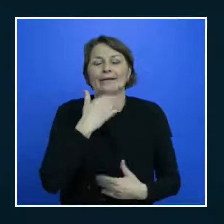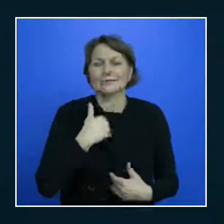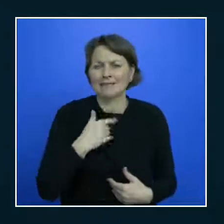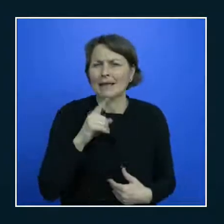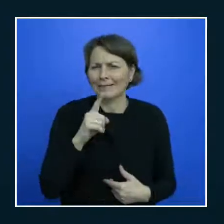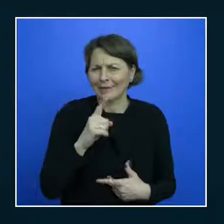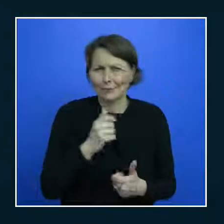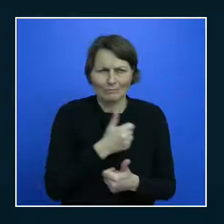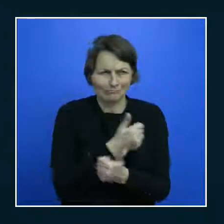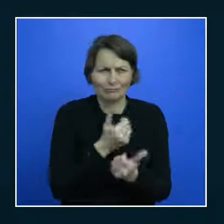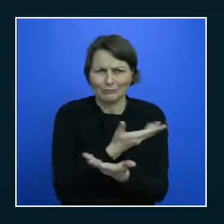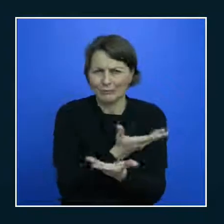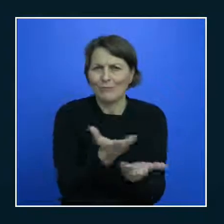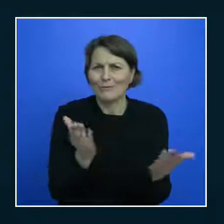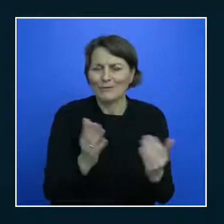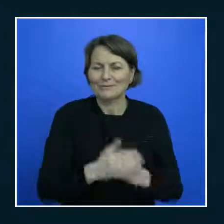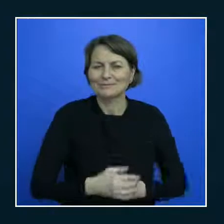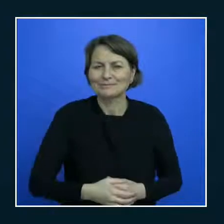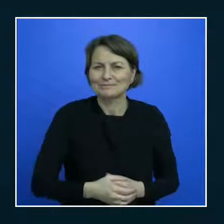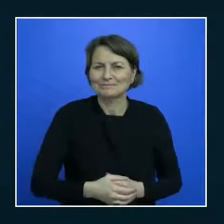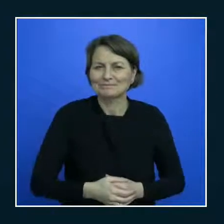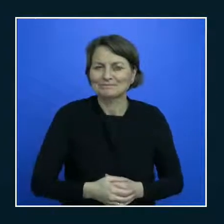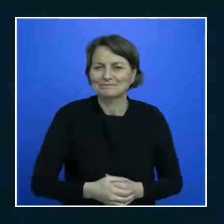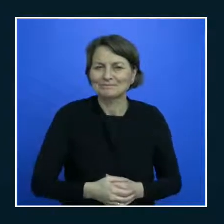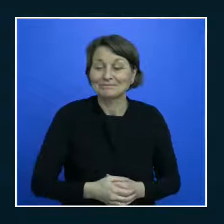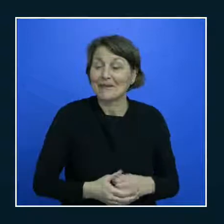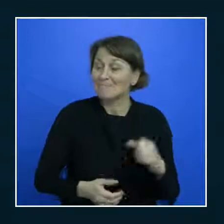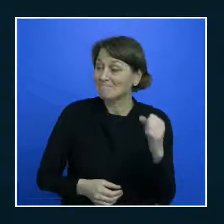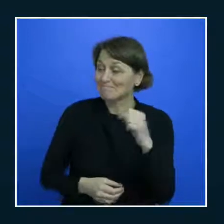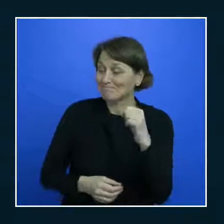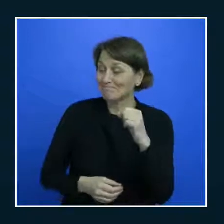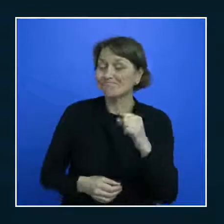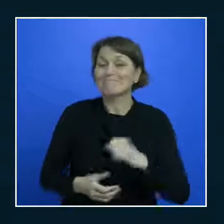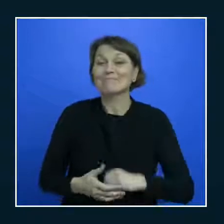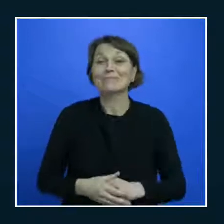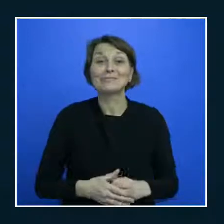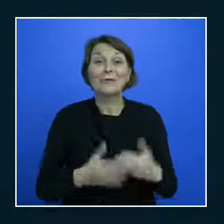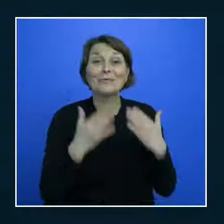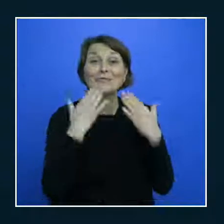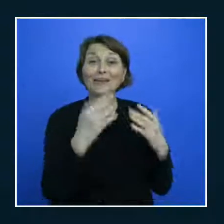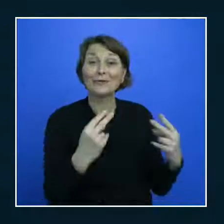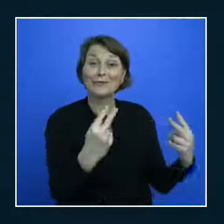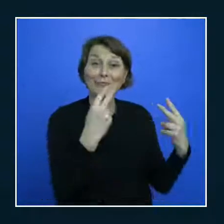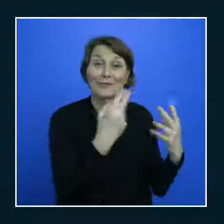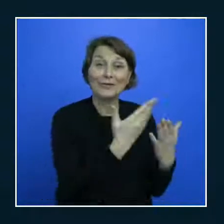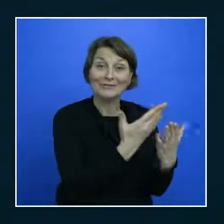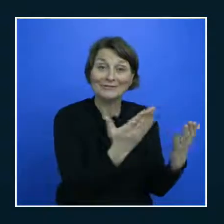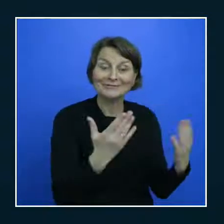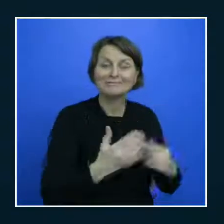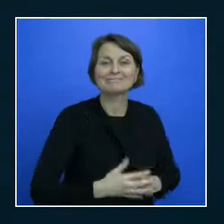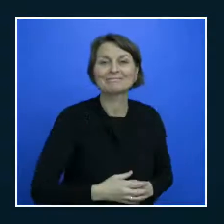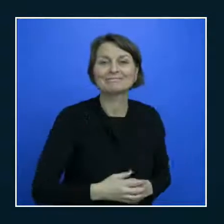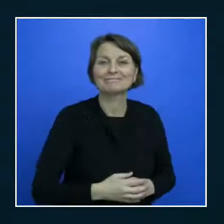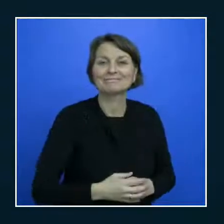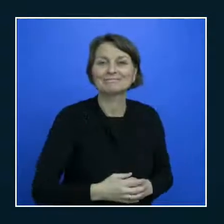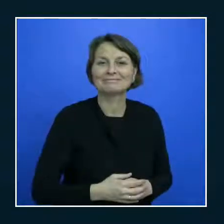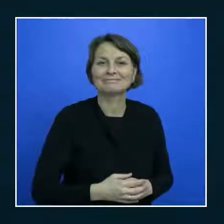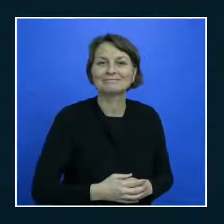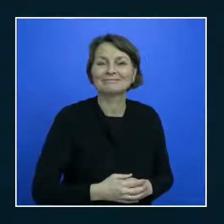all. Yeah, so definitely. Thank you all for watching. And let's play